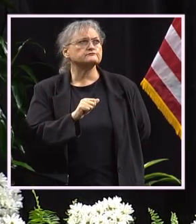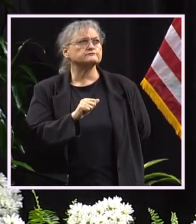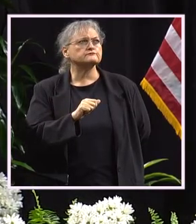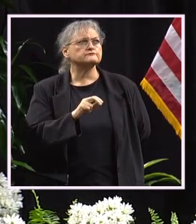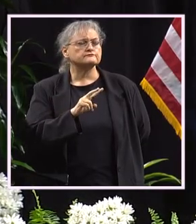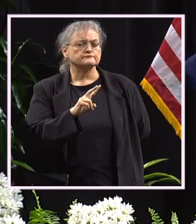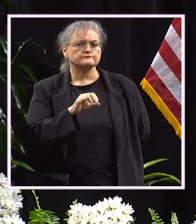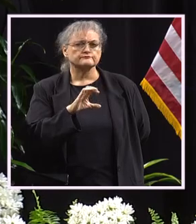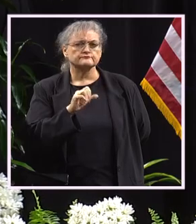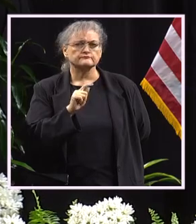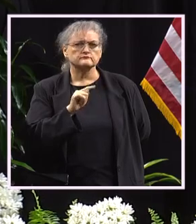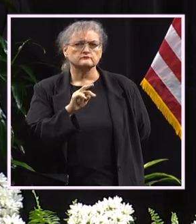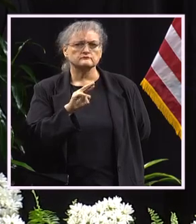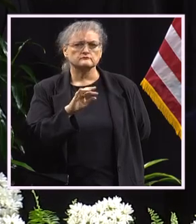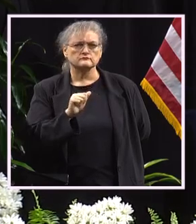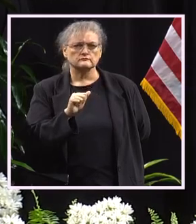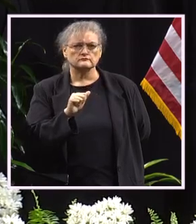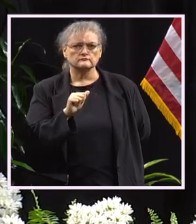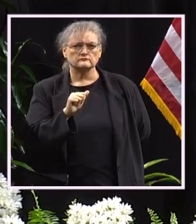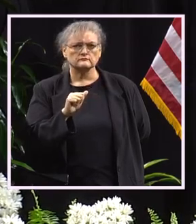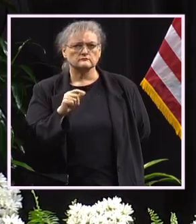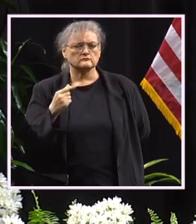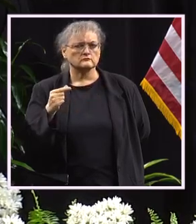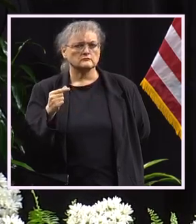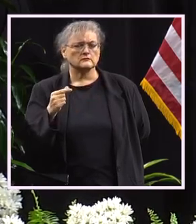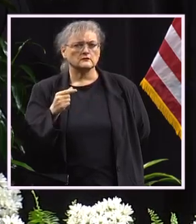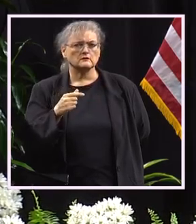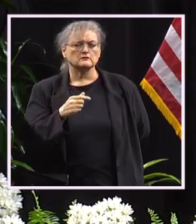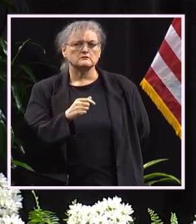Victoria Gonzalez, Master of Architecture.